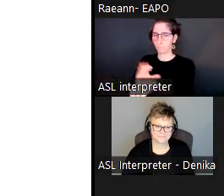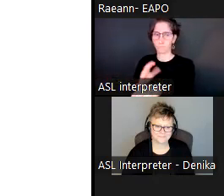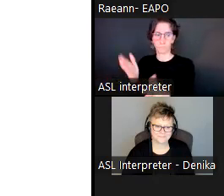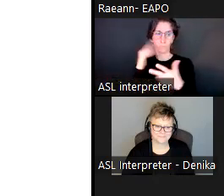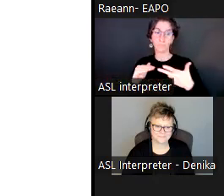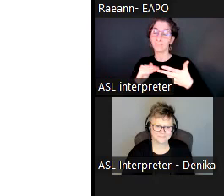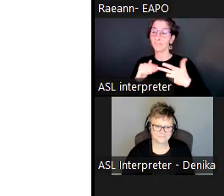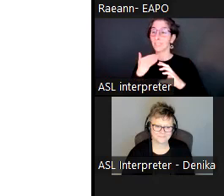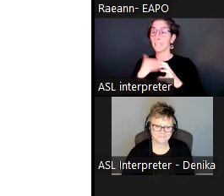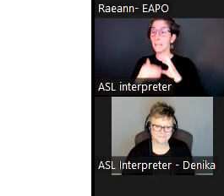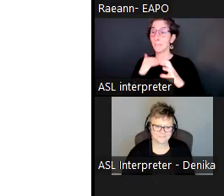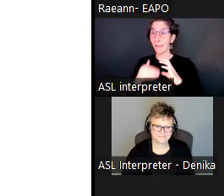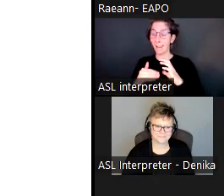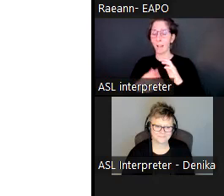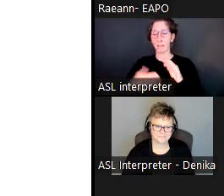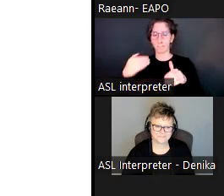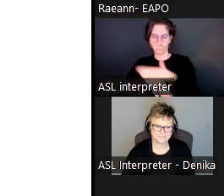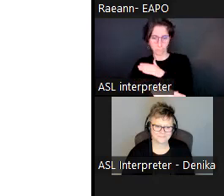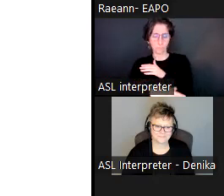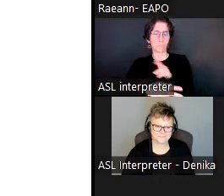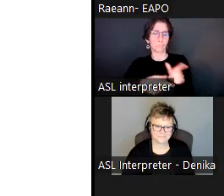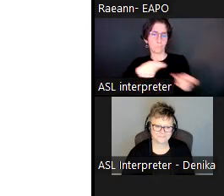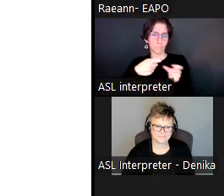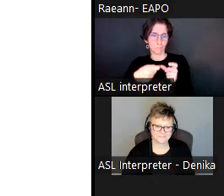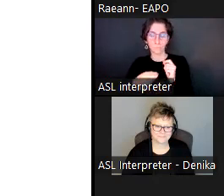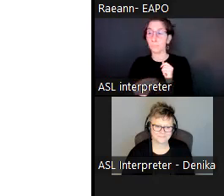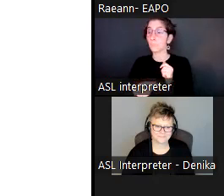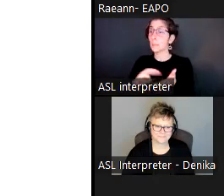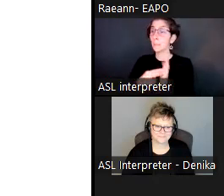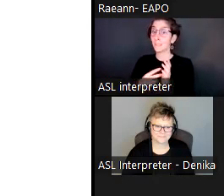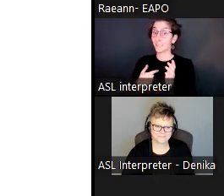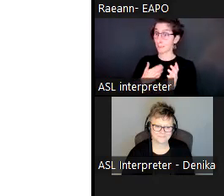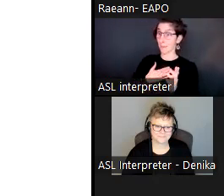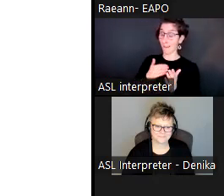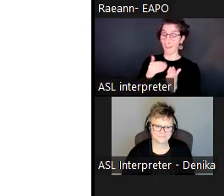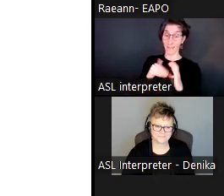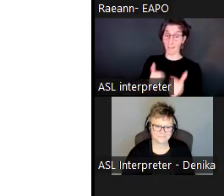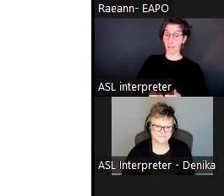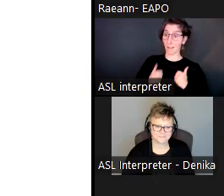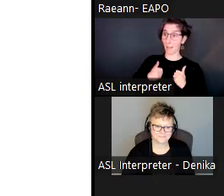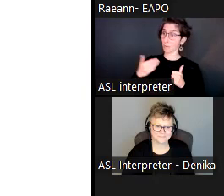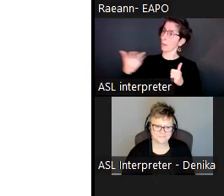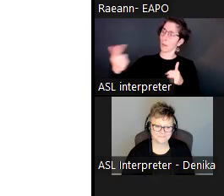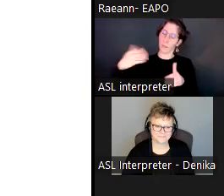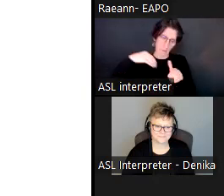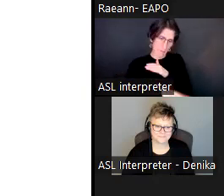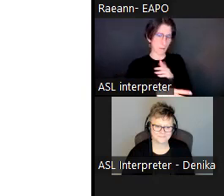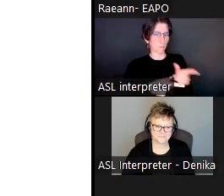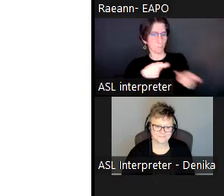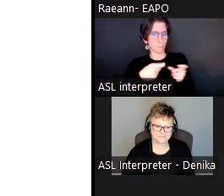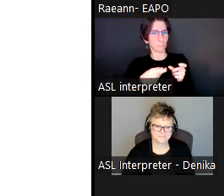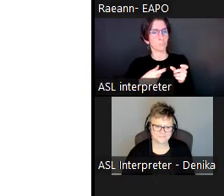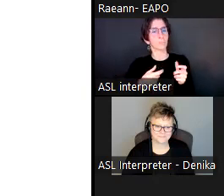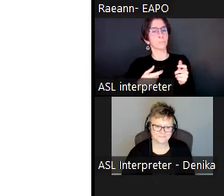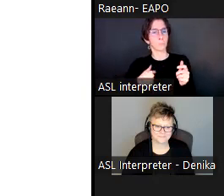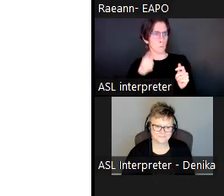account. They usually try to impersonate the victim, either a person or a business. And the fraudsters